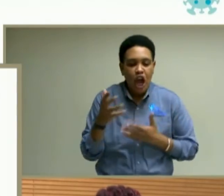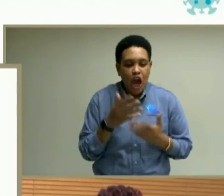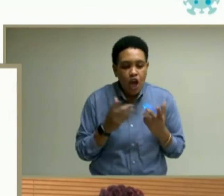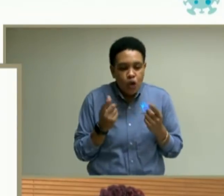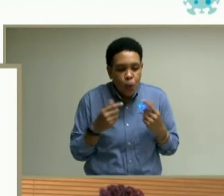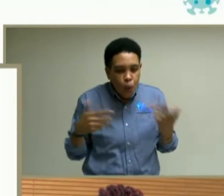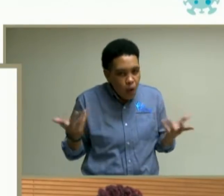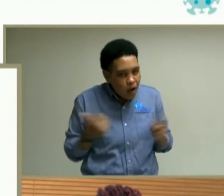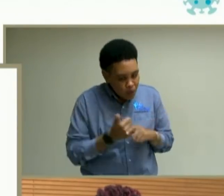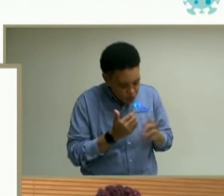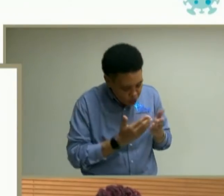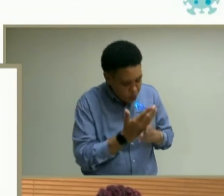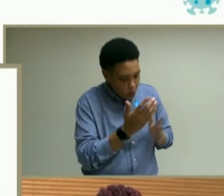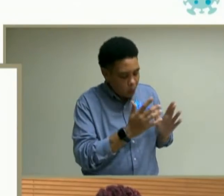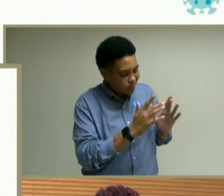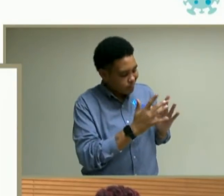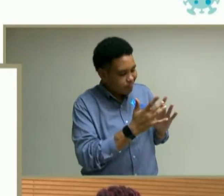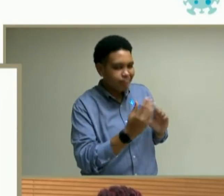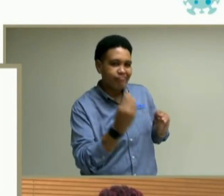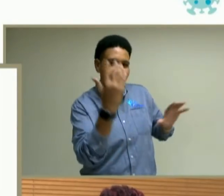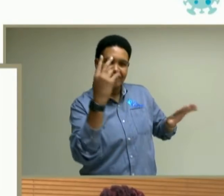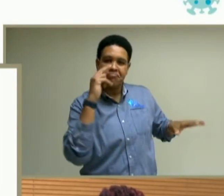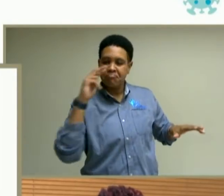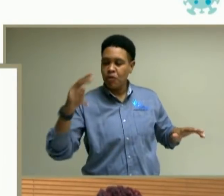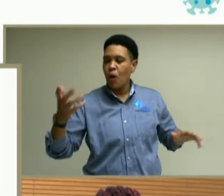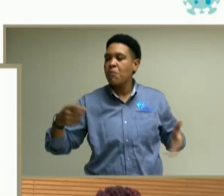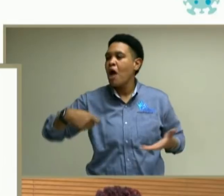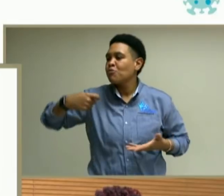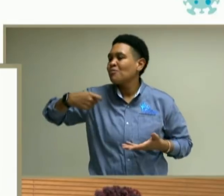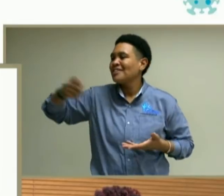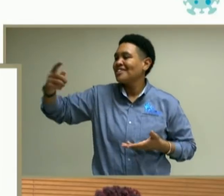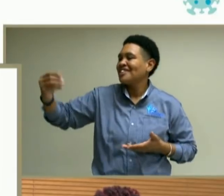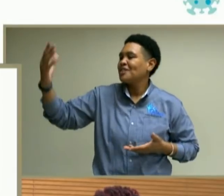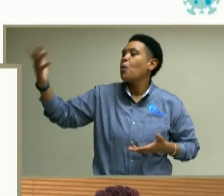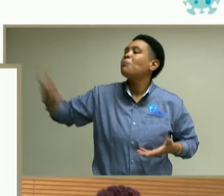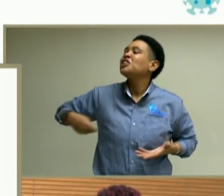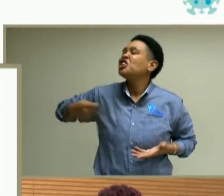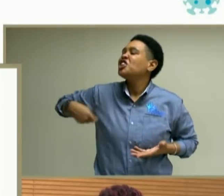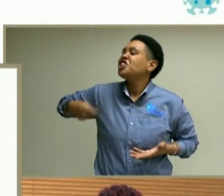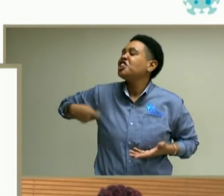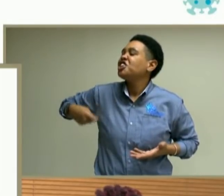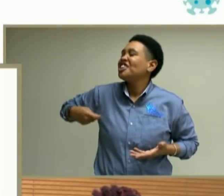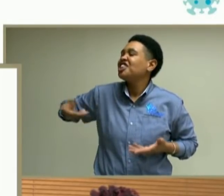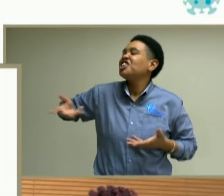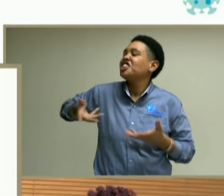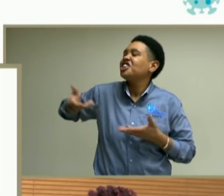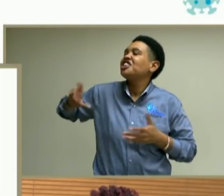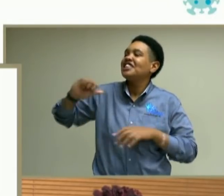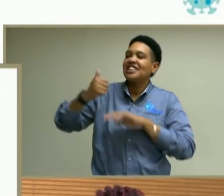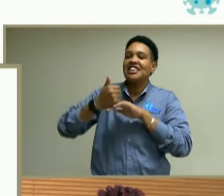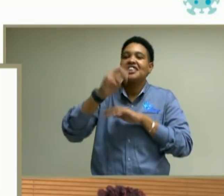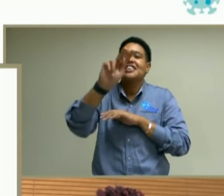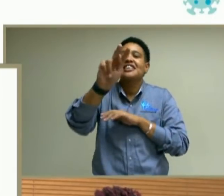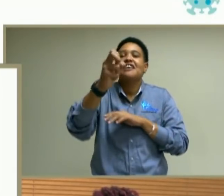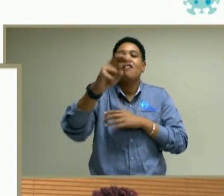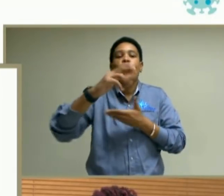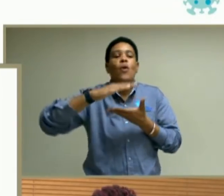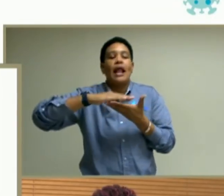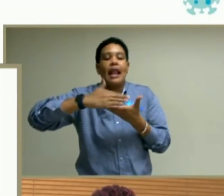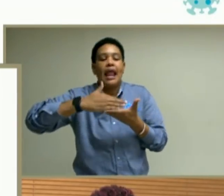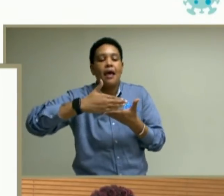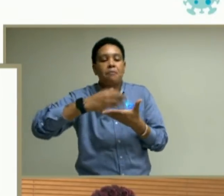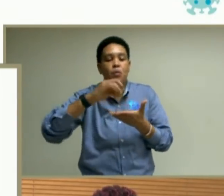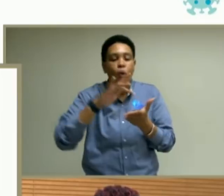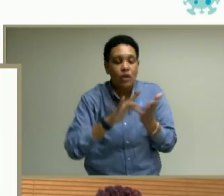virtually. So you yourselves within your household and your family, and then you set up your TV or your laptop or